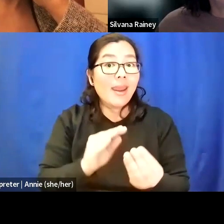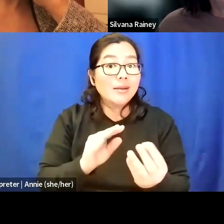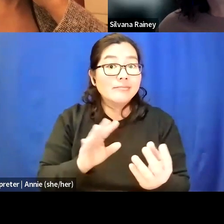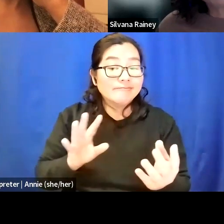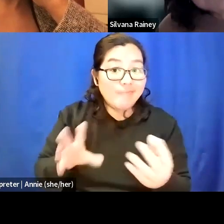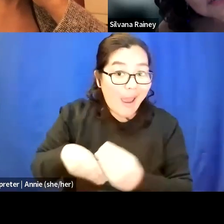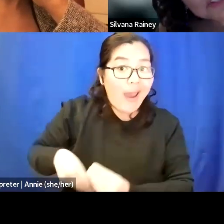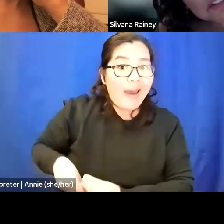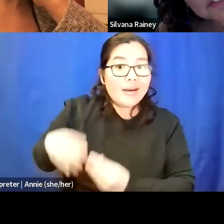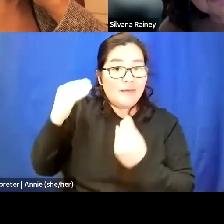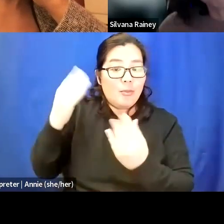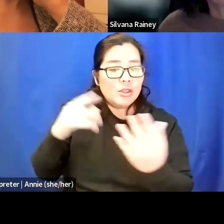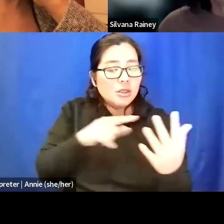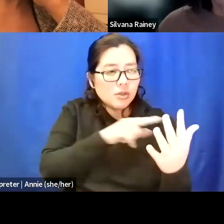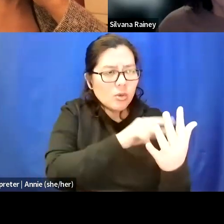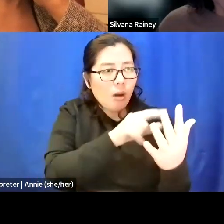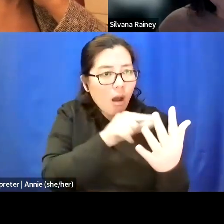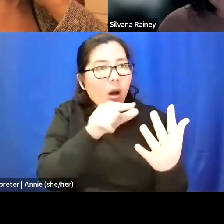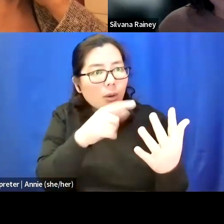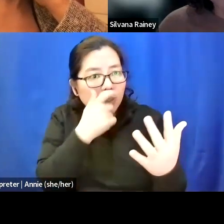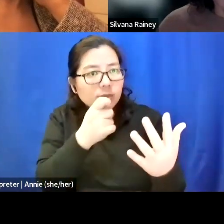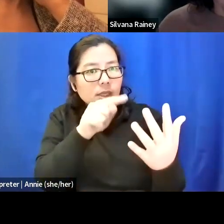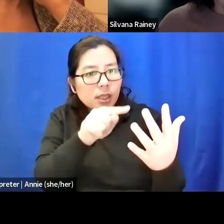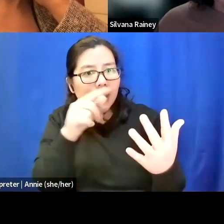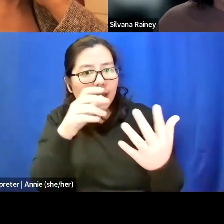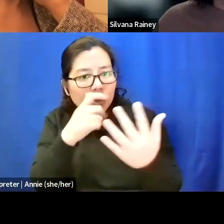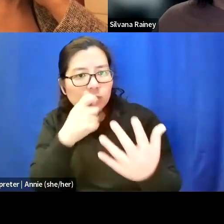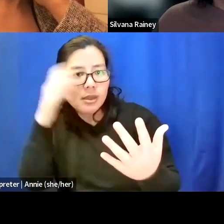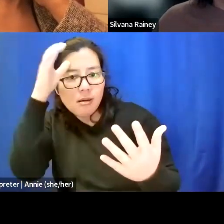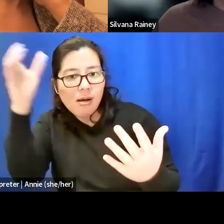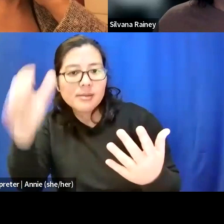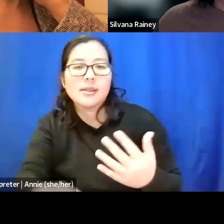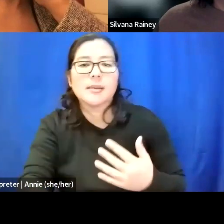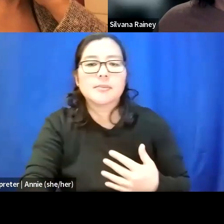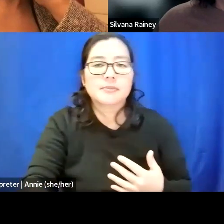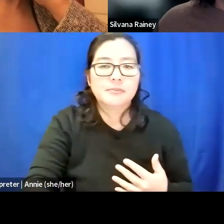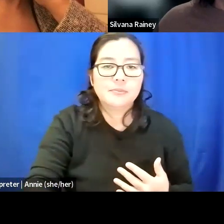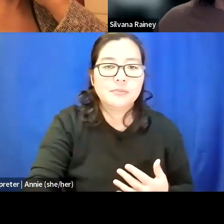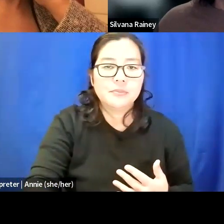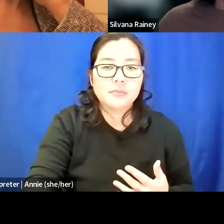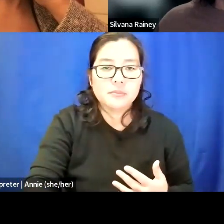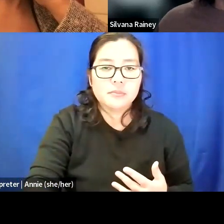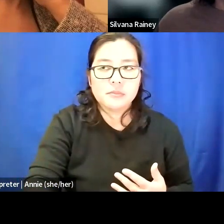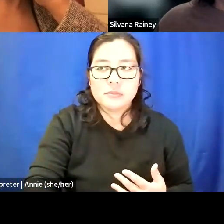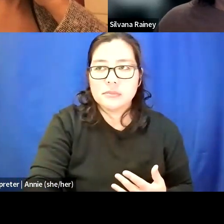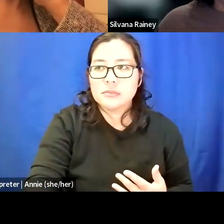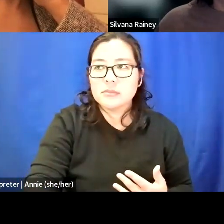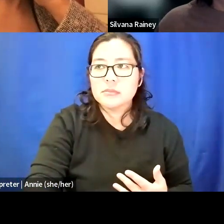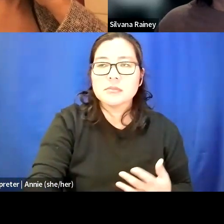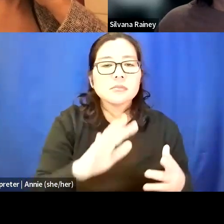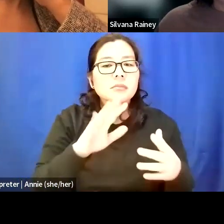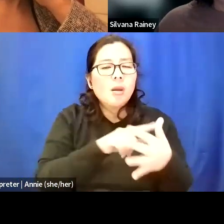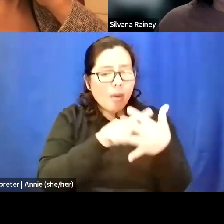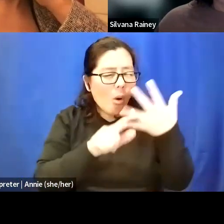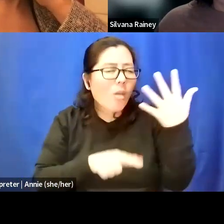like, oh, that's so interesting, what interesting concept. But all of them left me a little